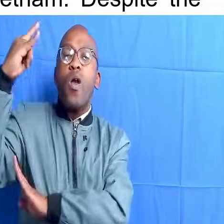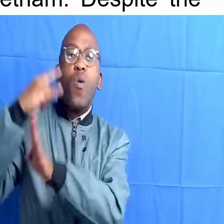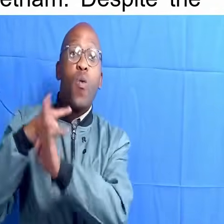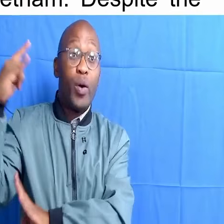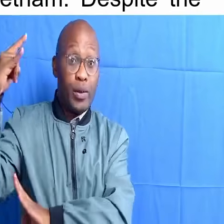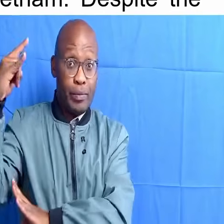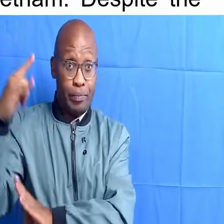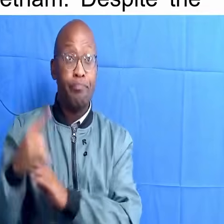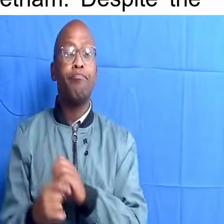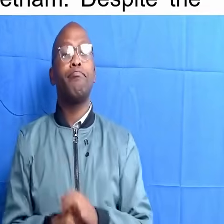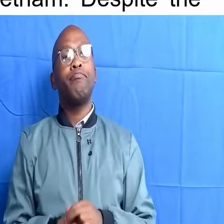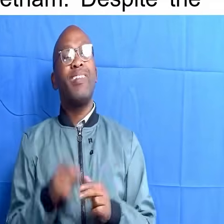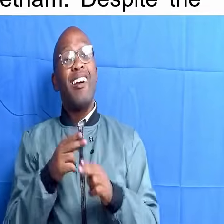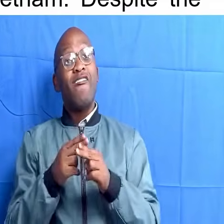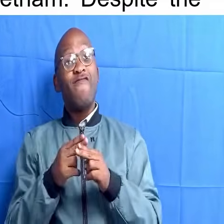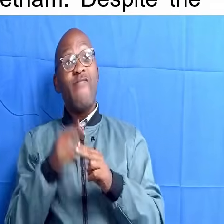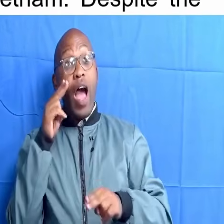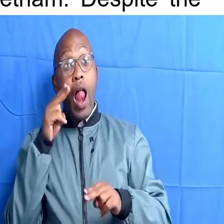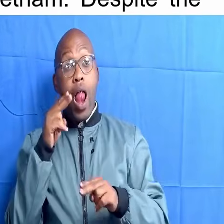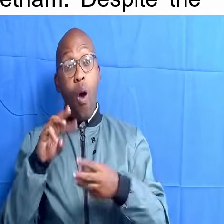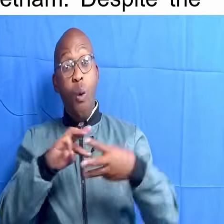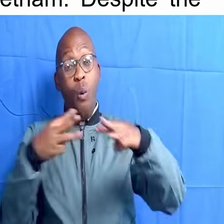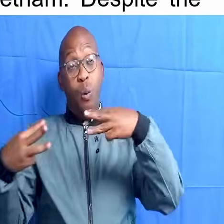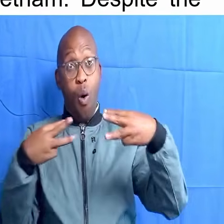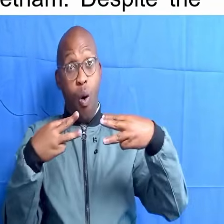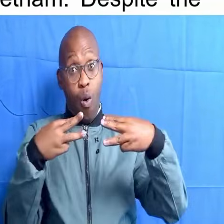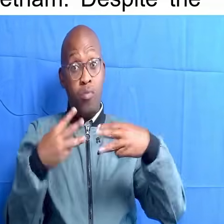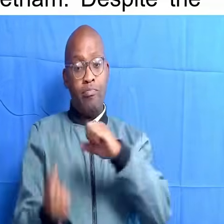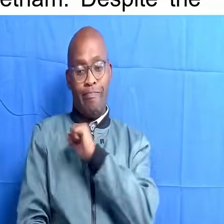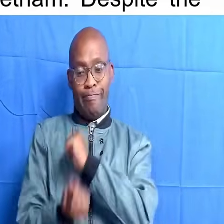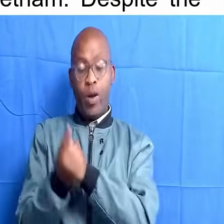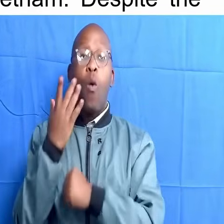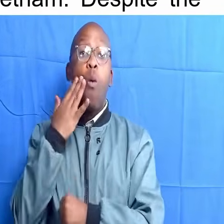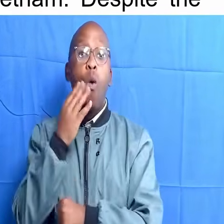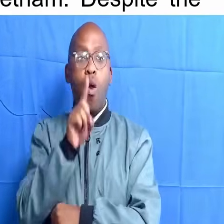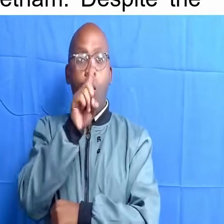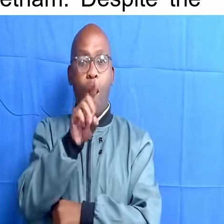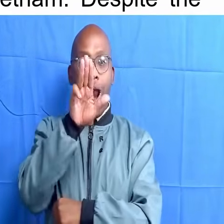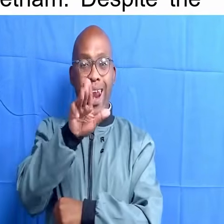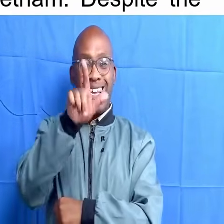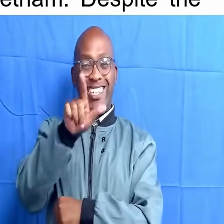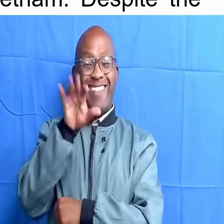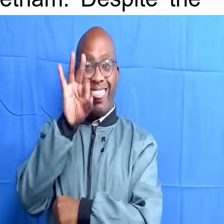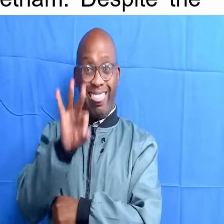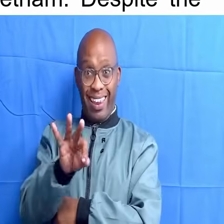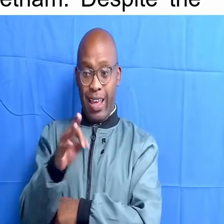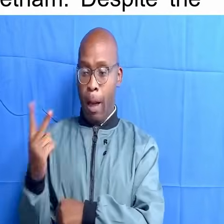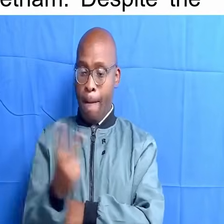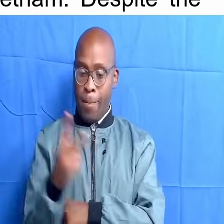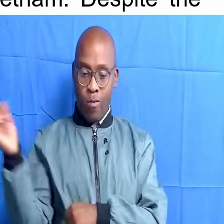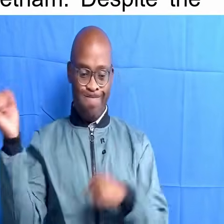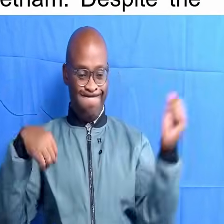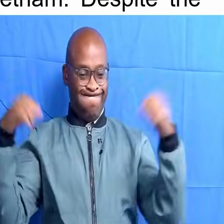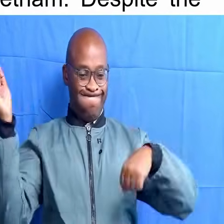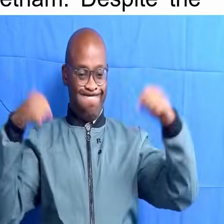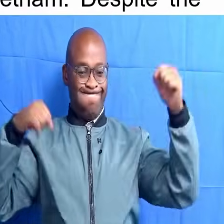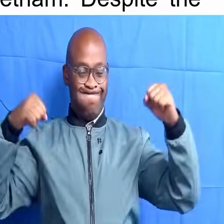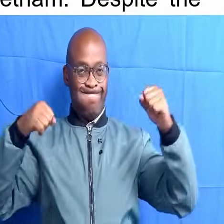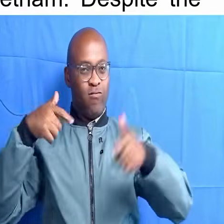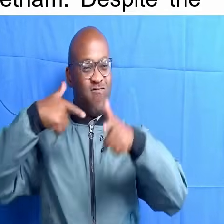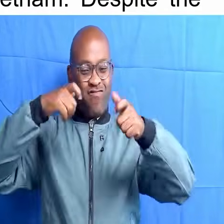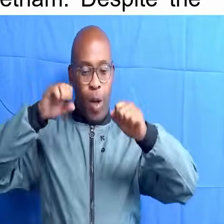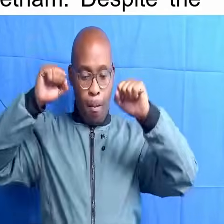In 1973, it was agreed there must be a ceasefire. Despite the ceasefire, the